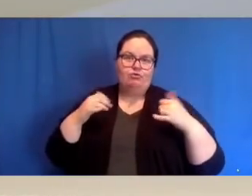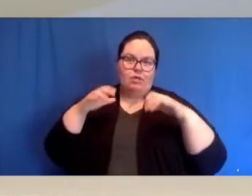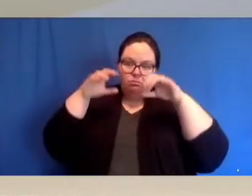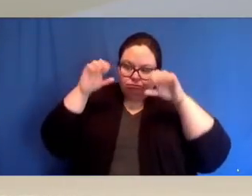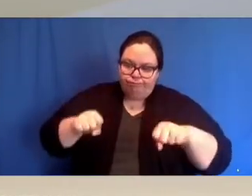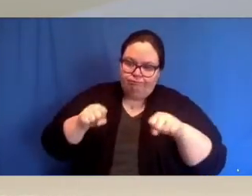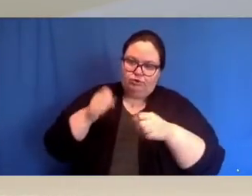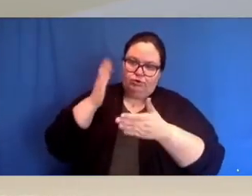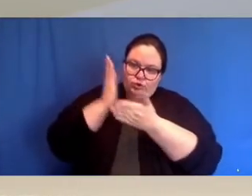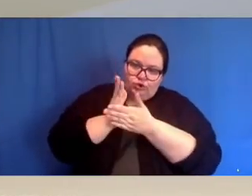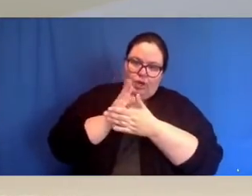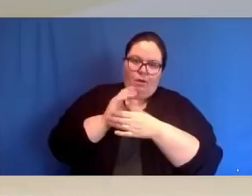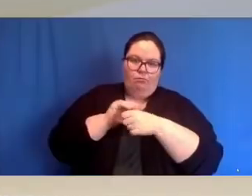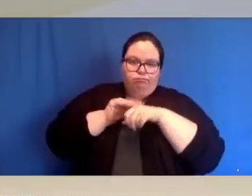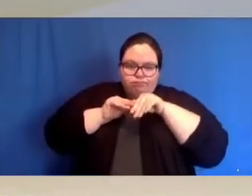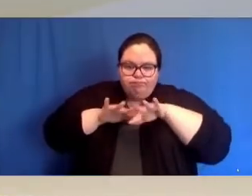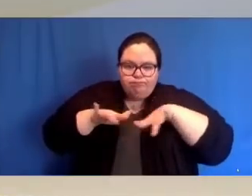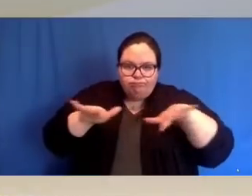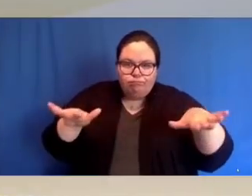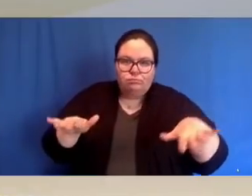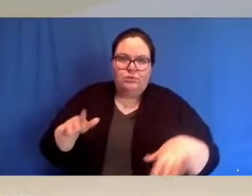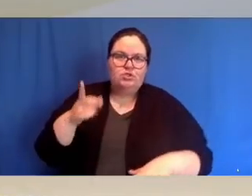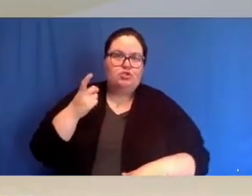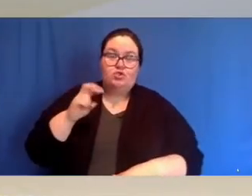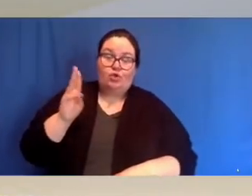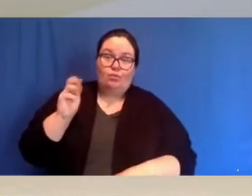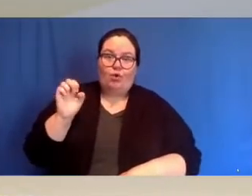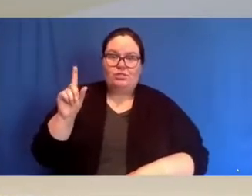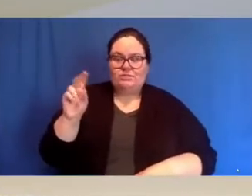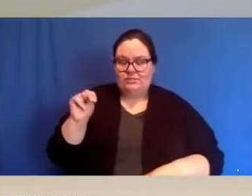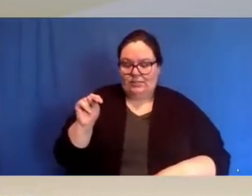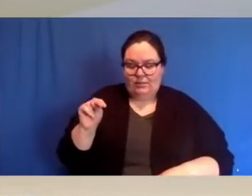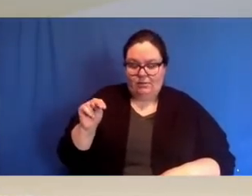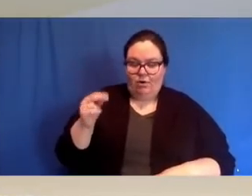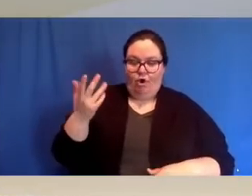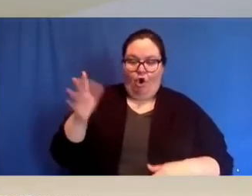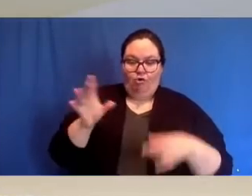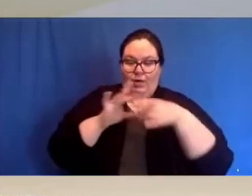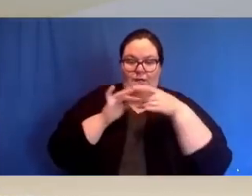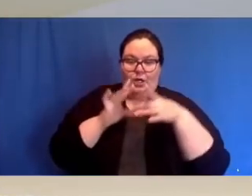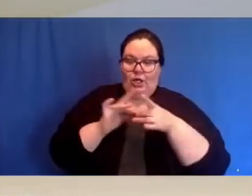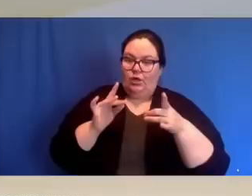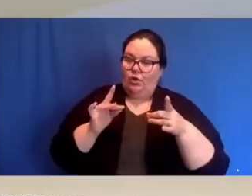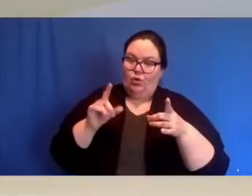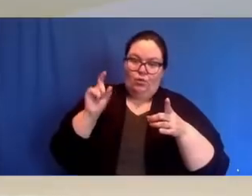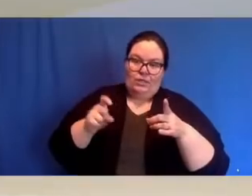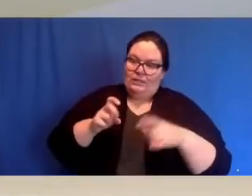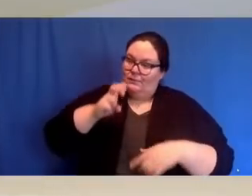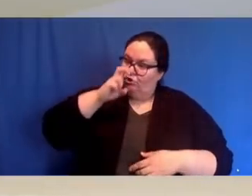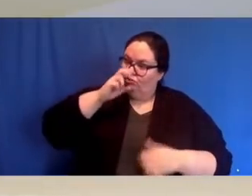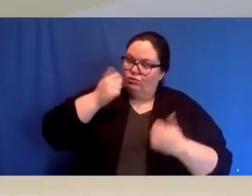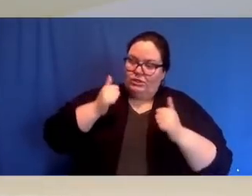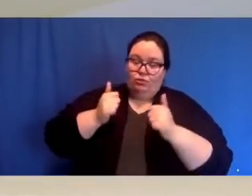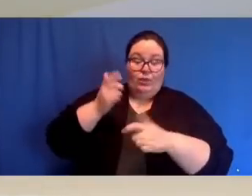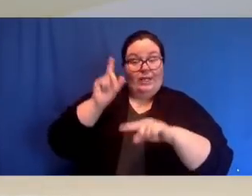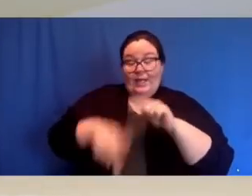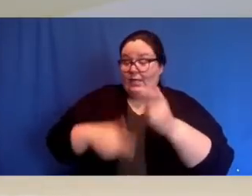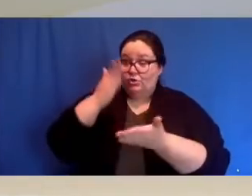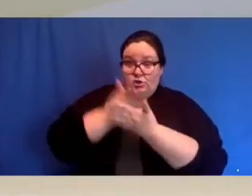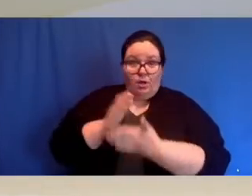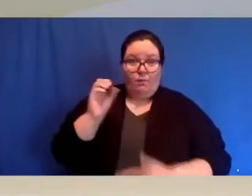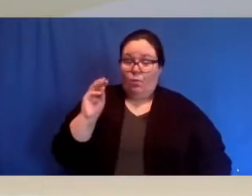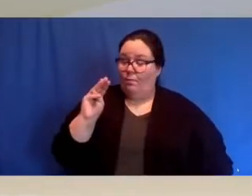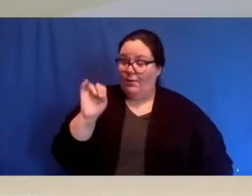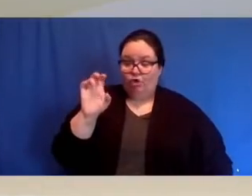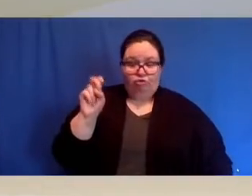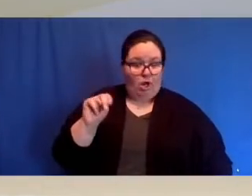can. Heather or Dr. Morrison said right off the top that we can't stop this, but we have to try to get in front of this and to